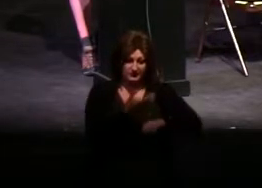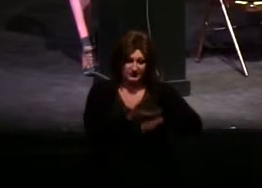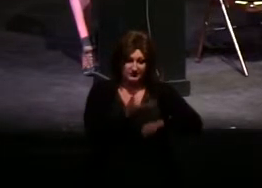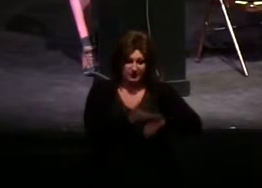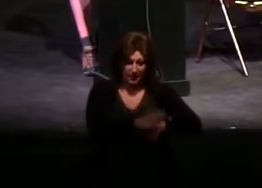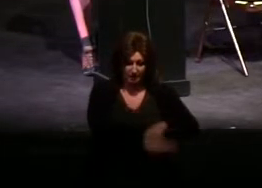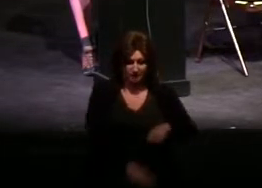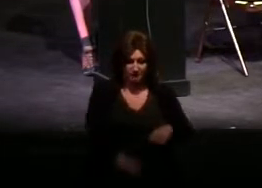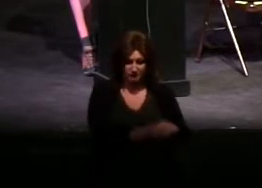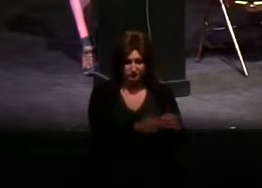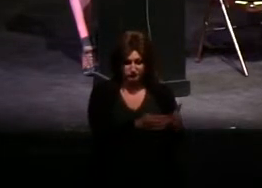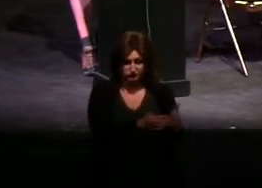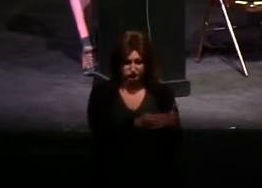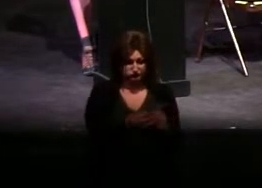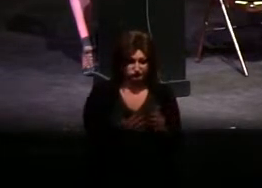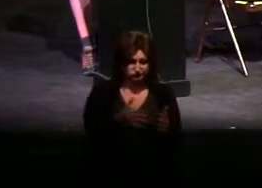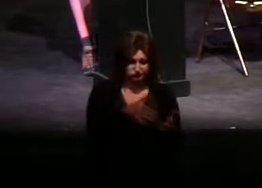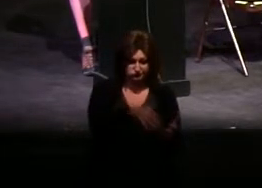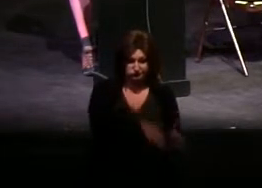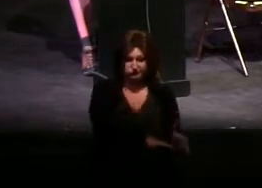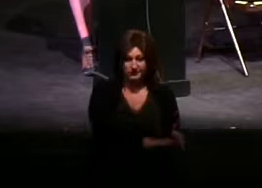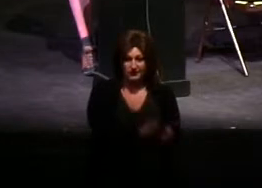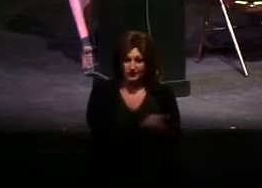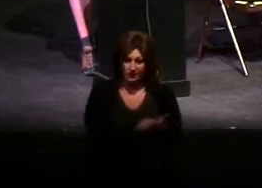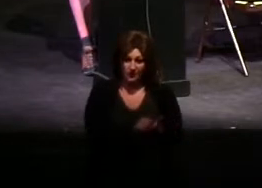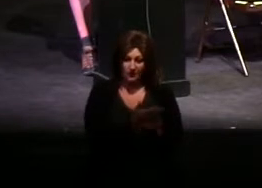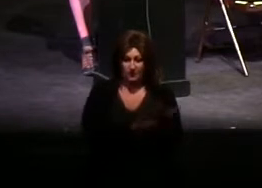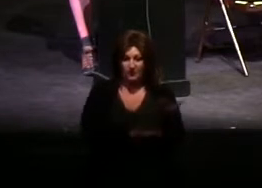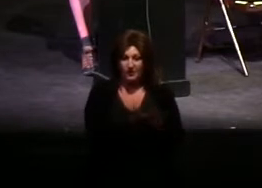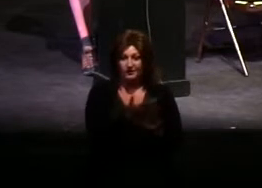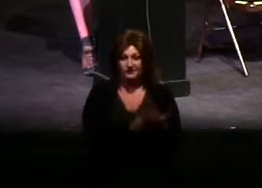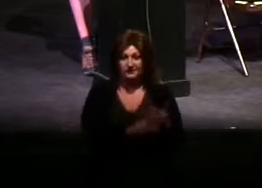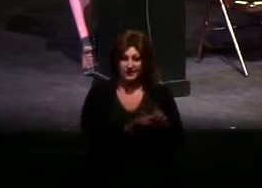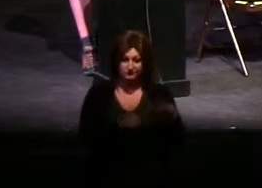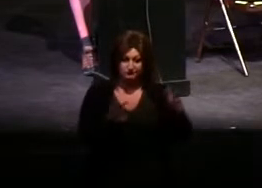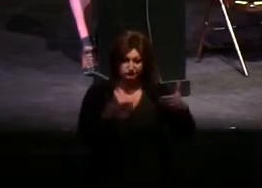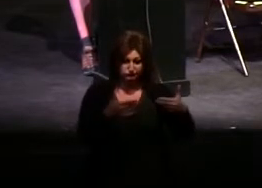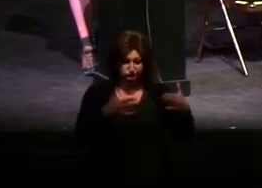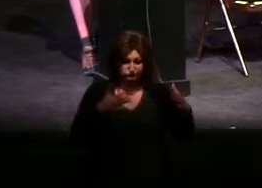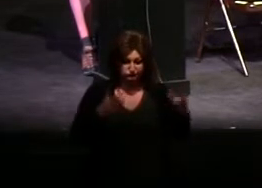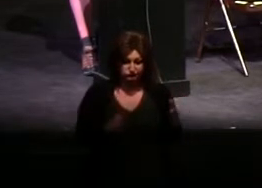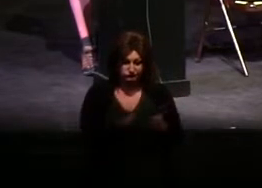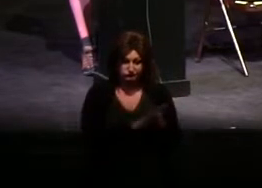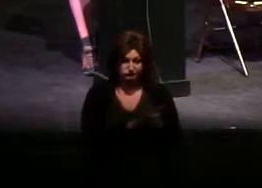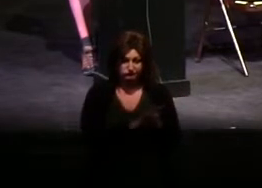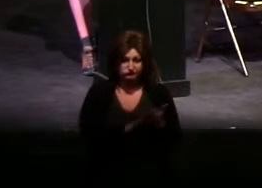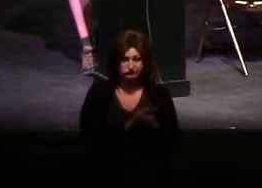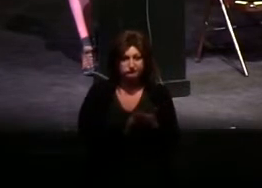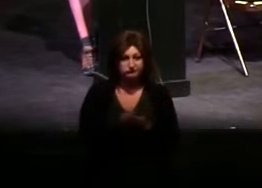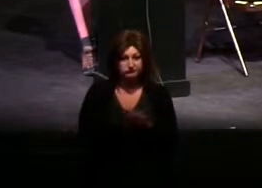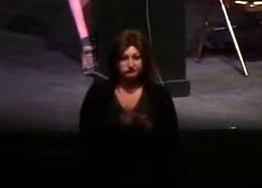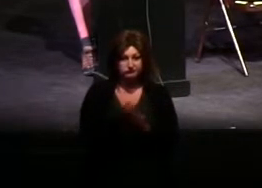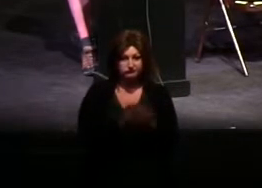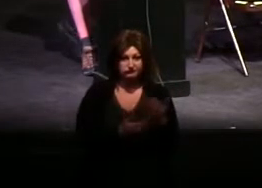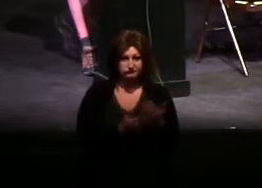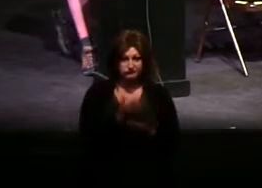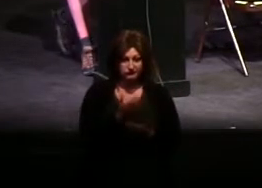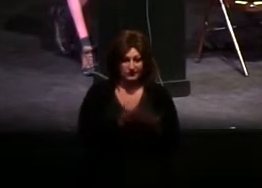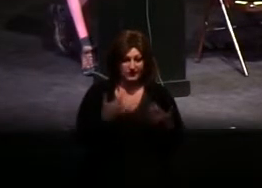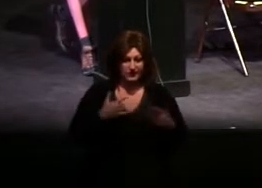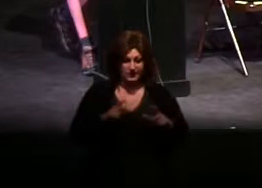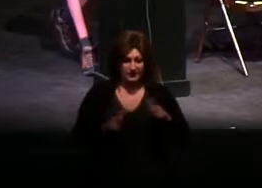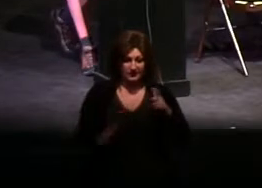sloped into a drain. He carefully washed his hands at a large sink. She grabbed a pair of